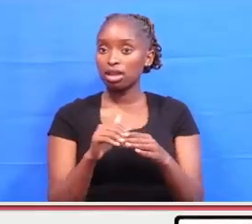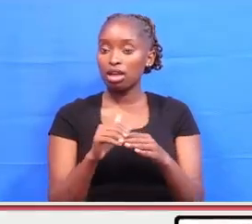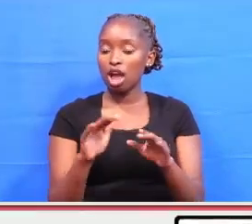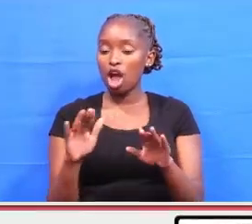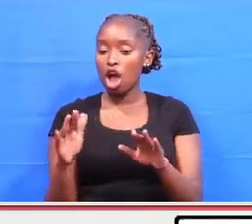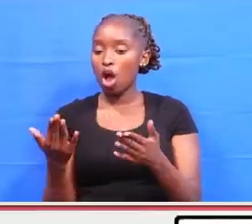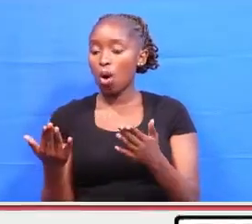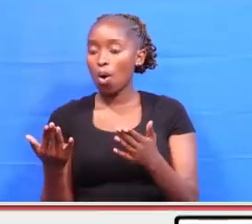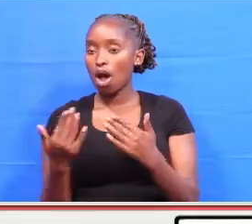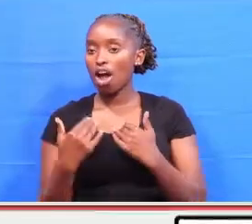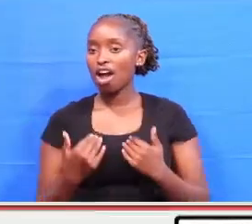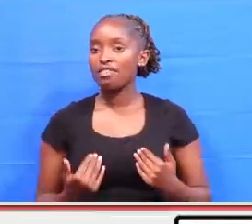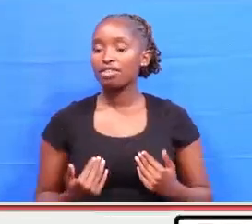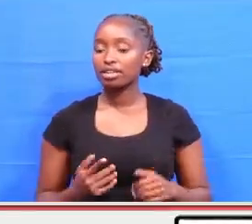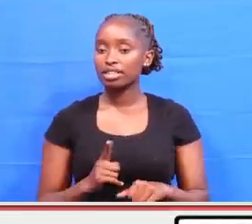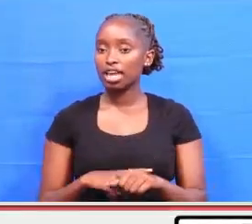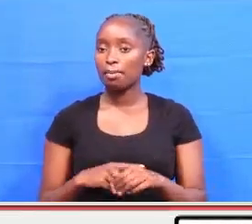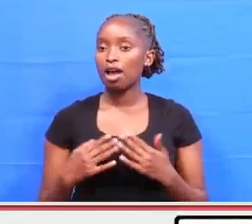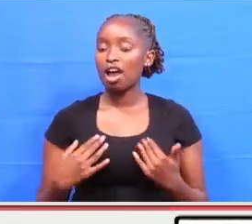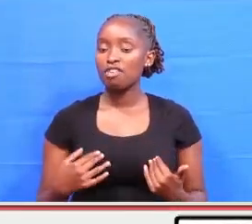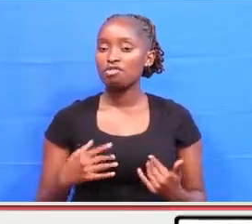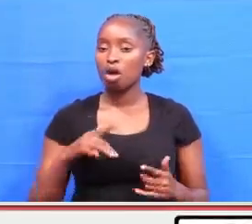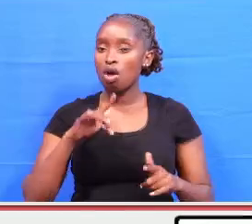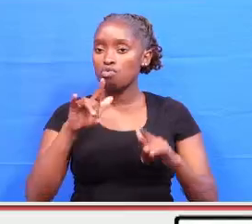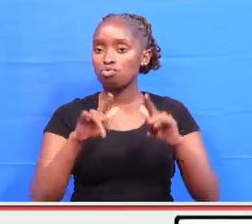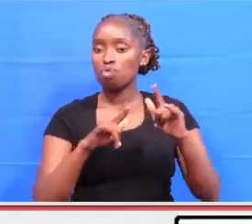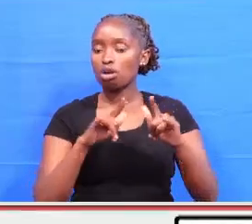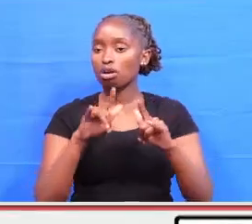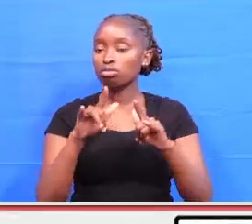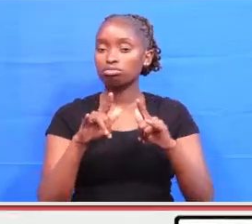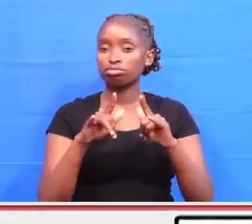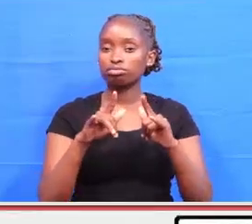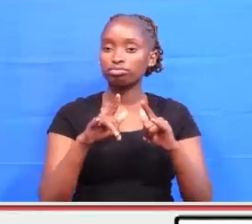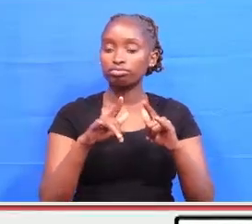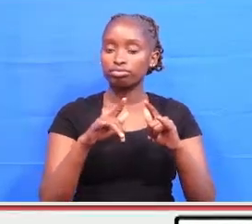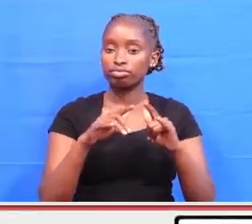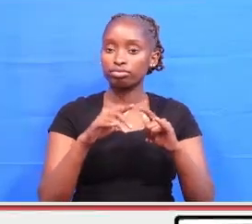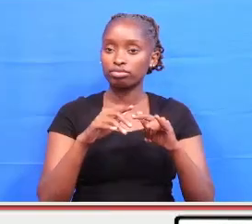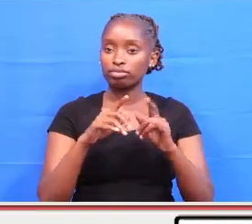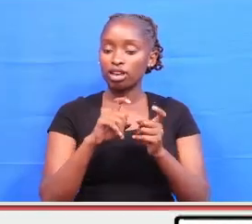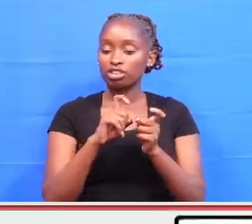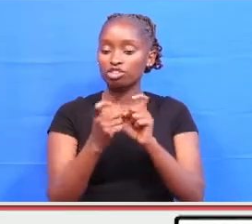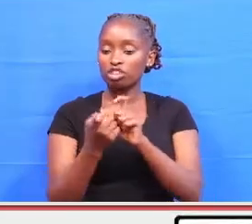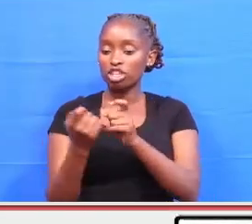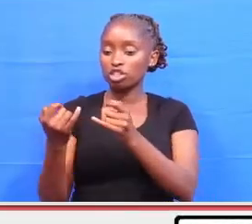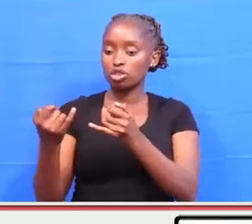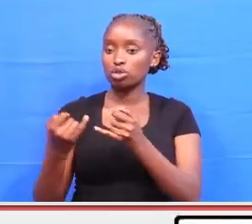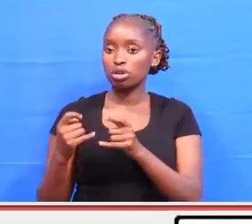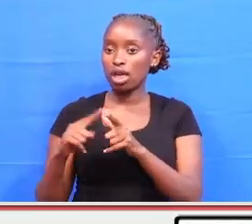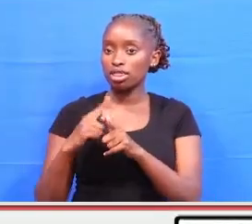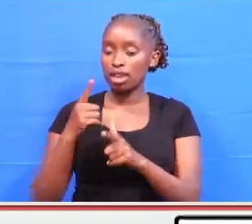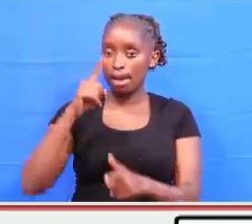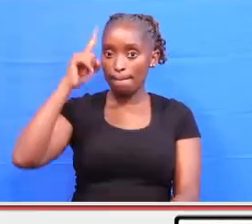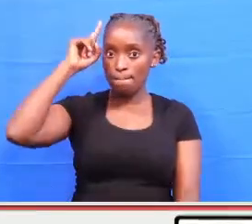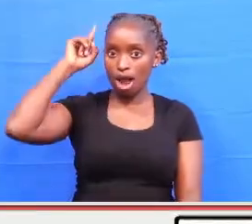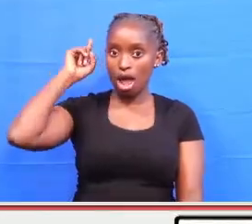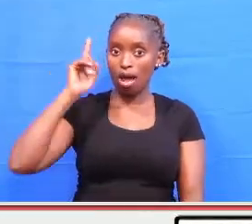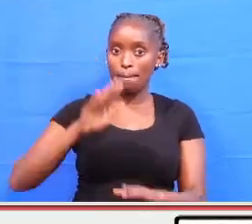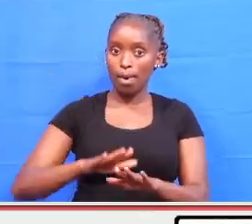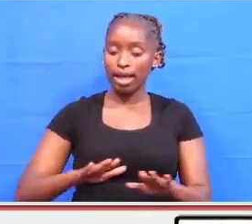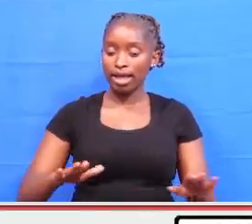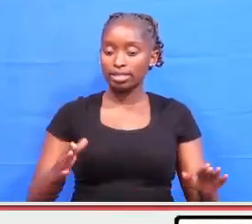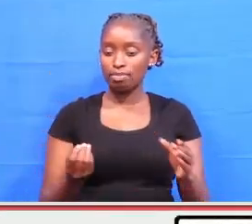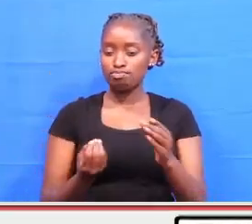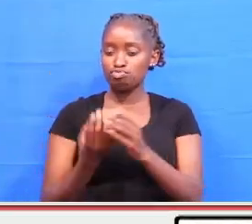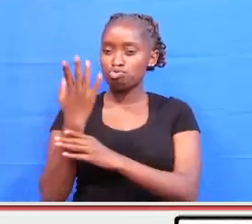you know, when the foreign currency was, exchange rates were controlled, right, then the black market thrives. Right. That's